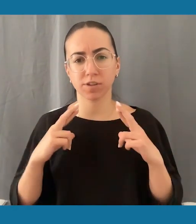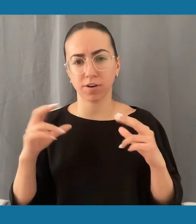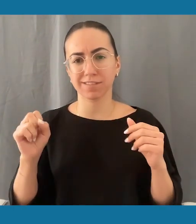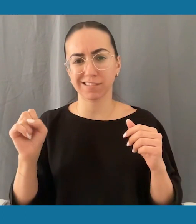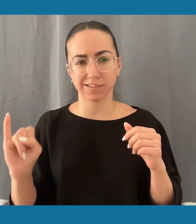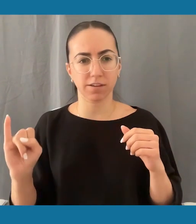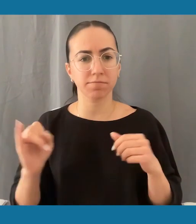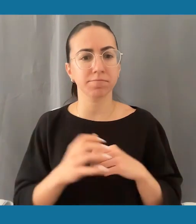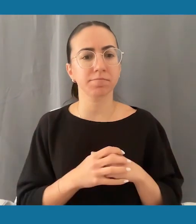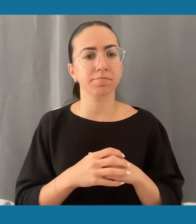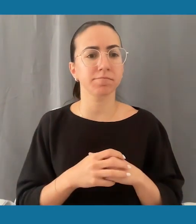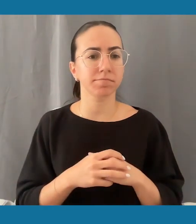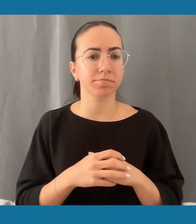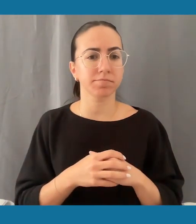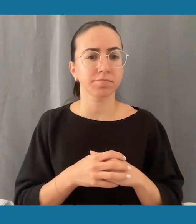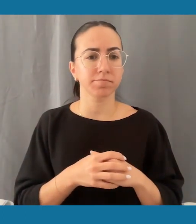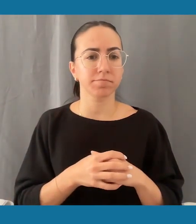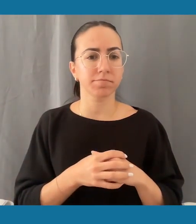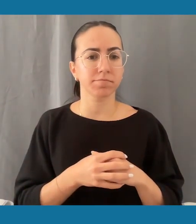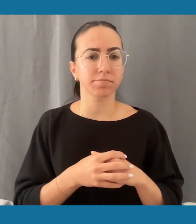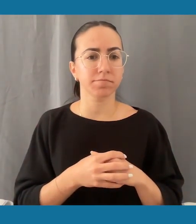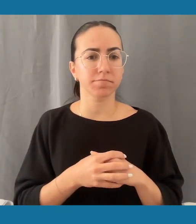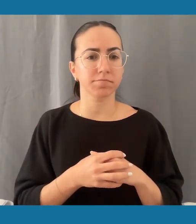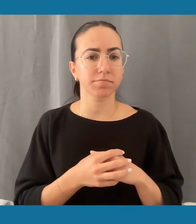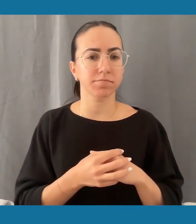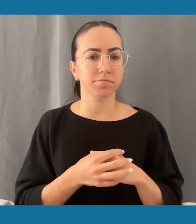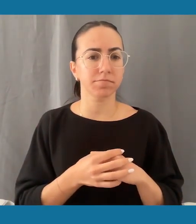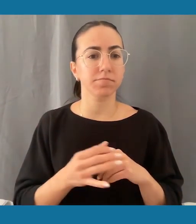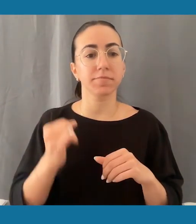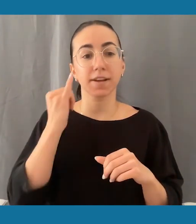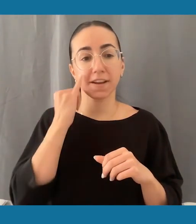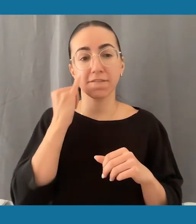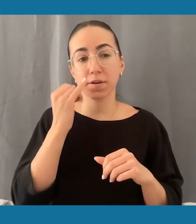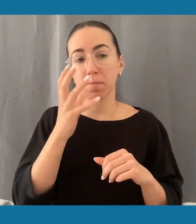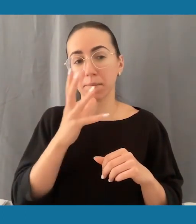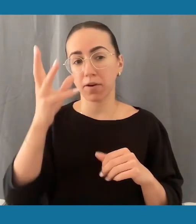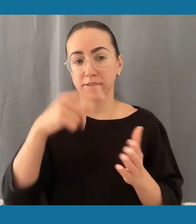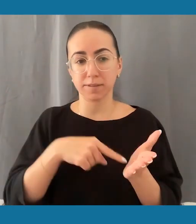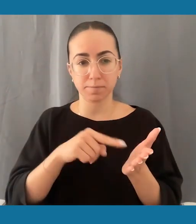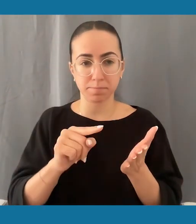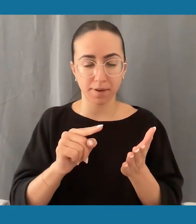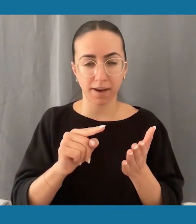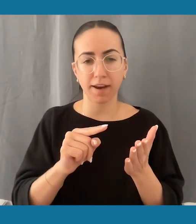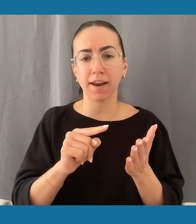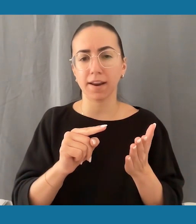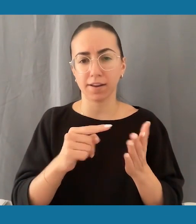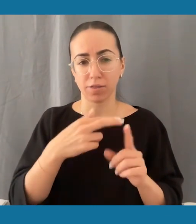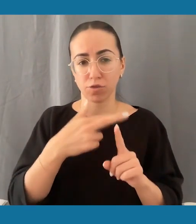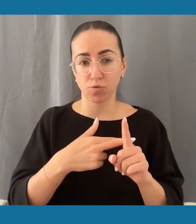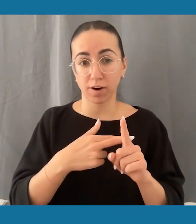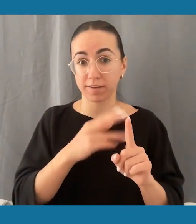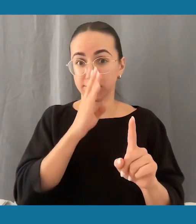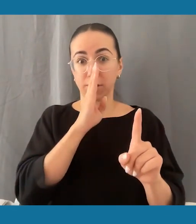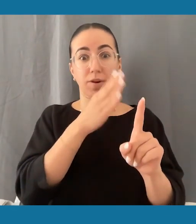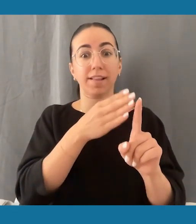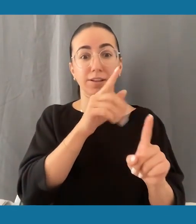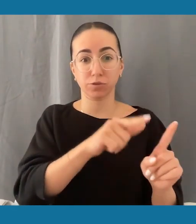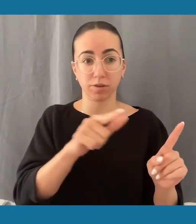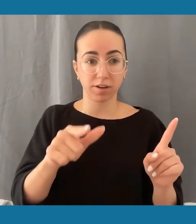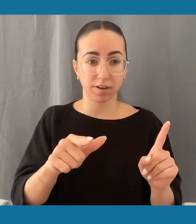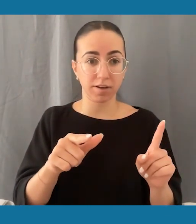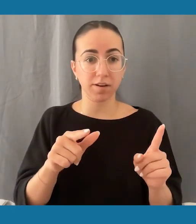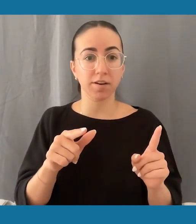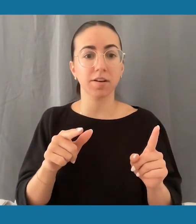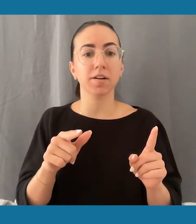And if her parents paid the rent directly to the landlord, it would be considered in-kind support and reduce her